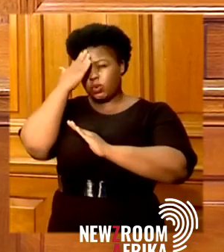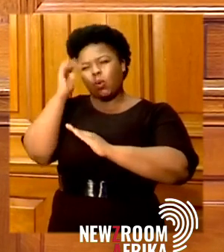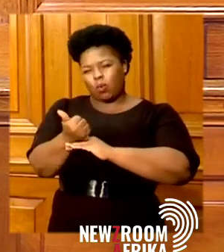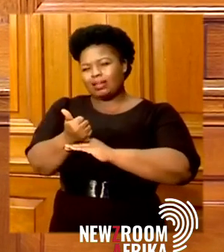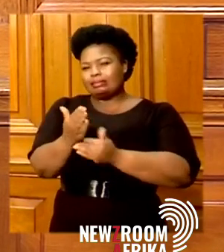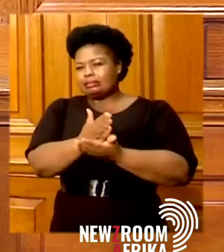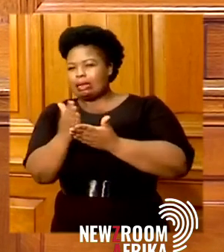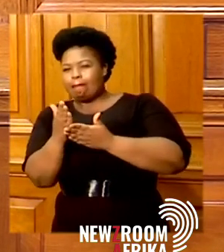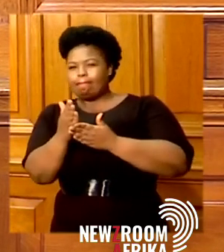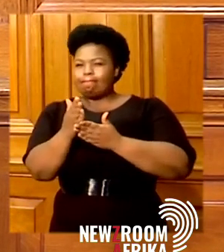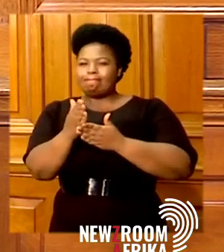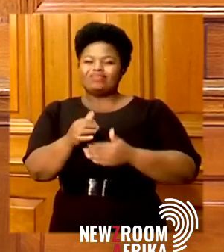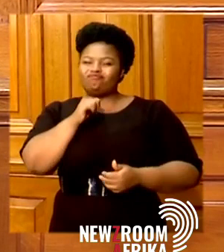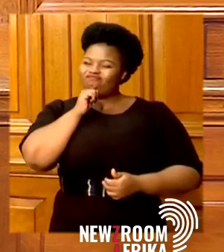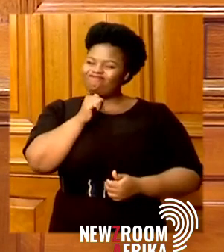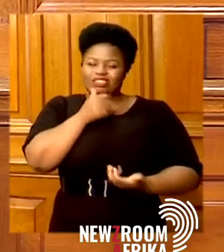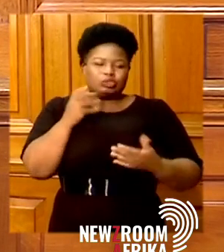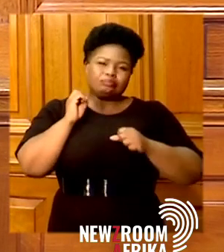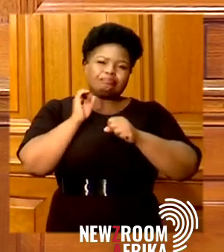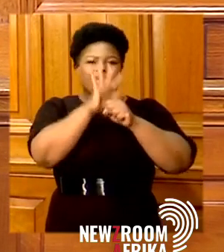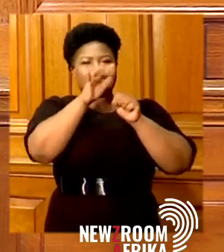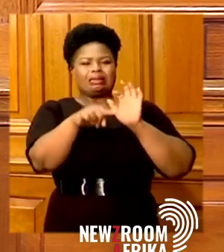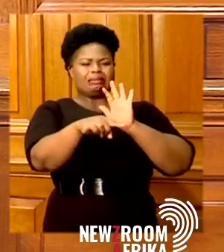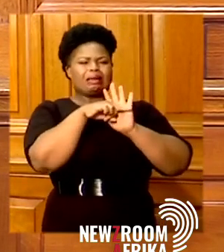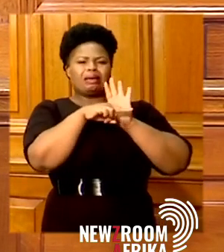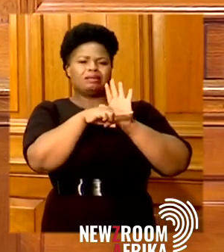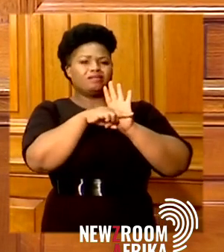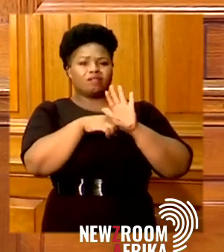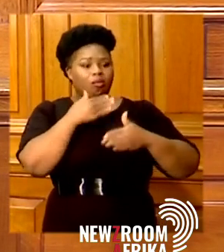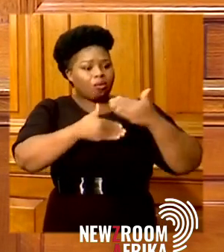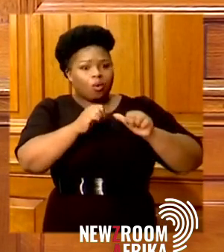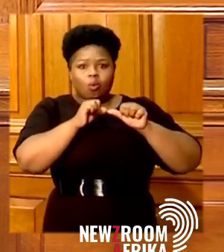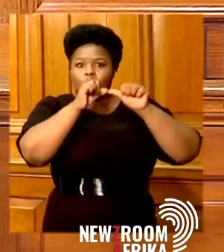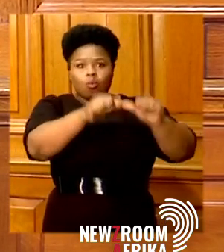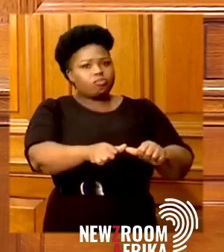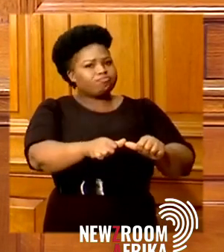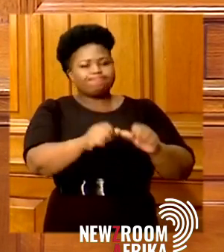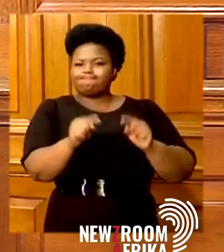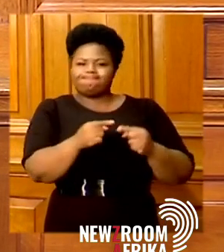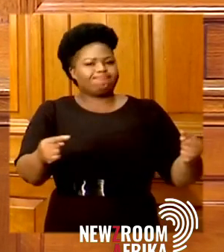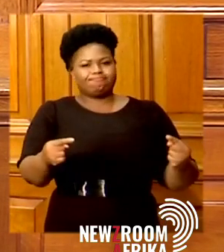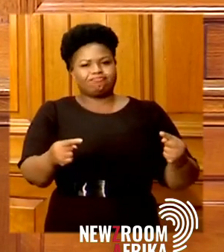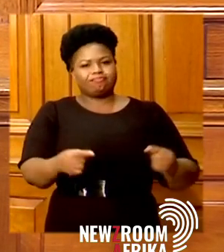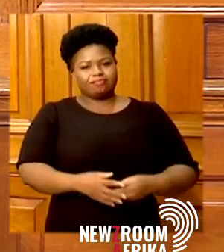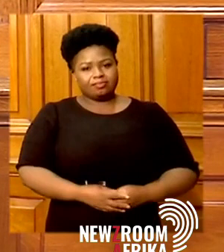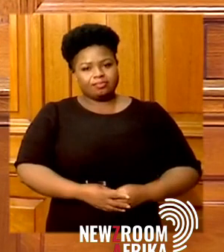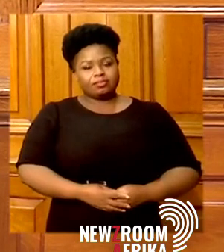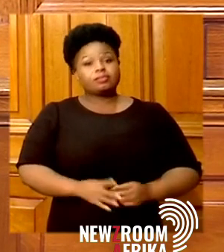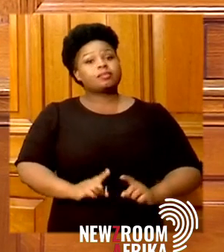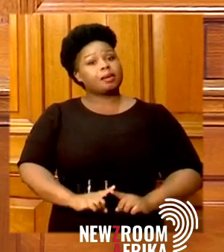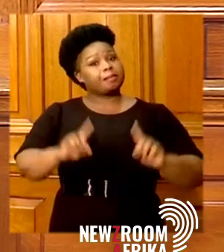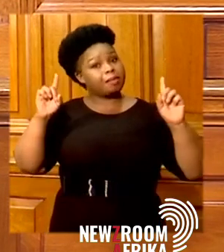be affected and that would not be able to operate fully. Our approach has always